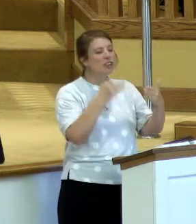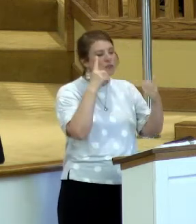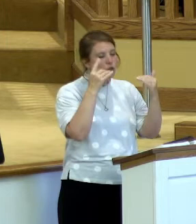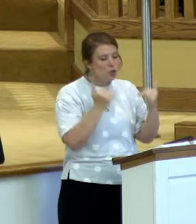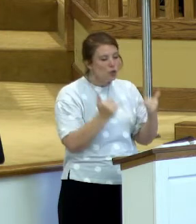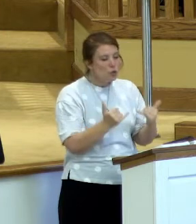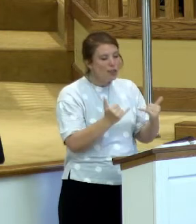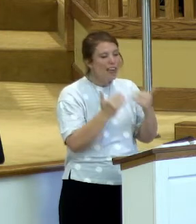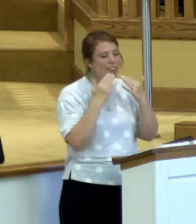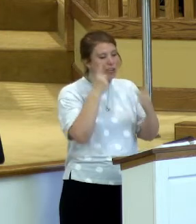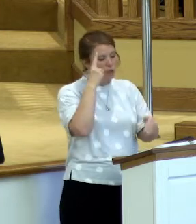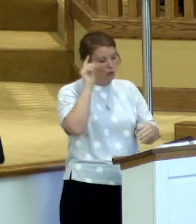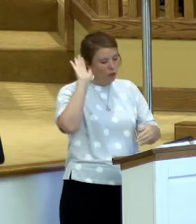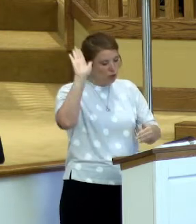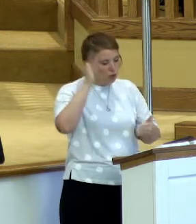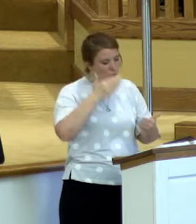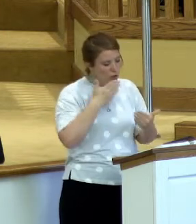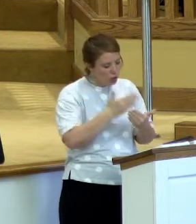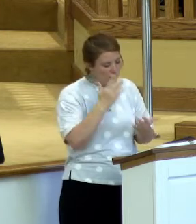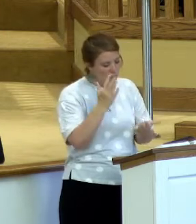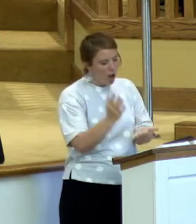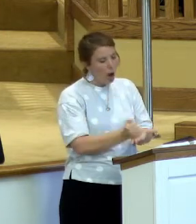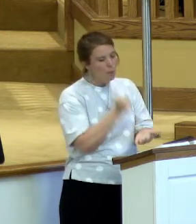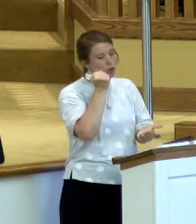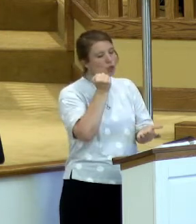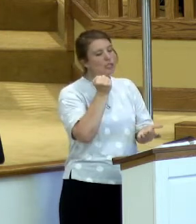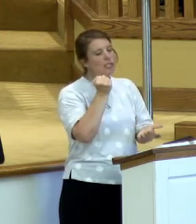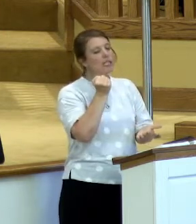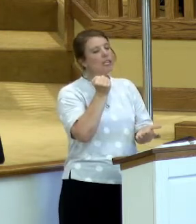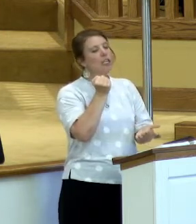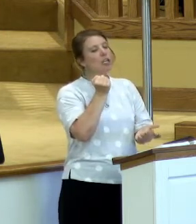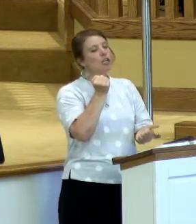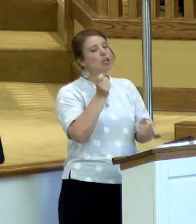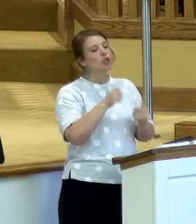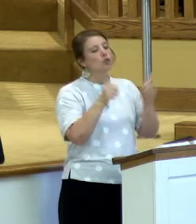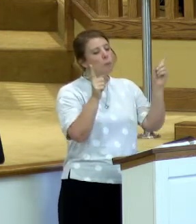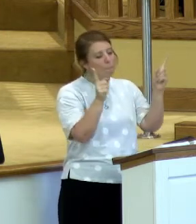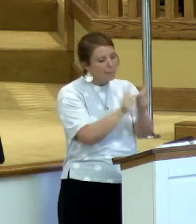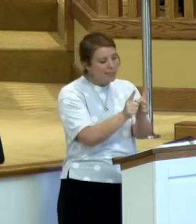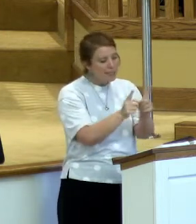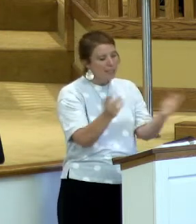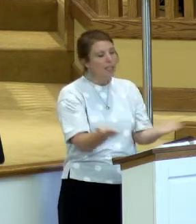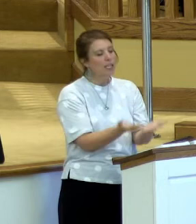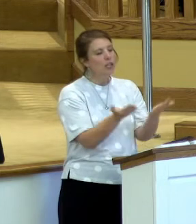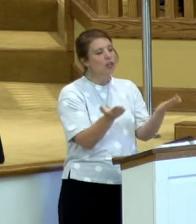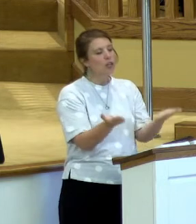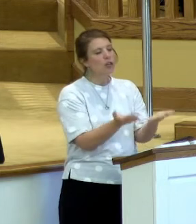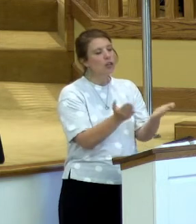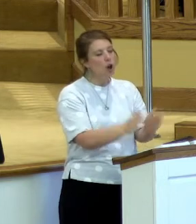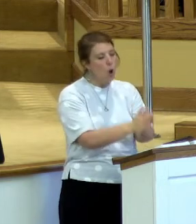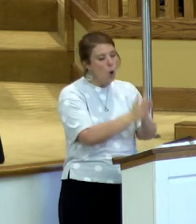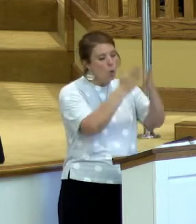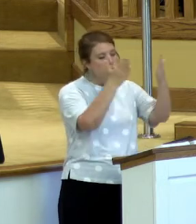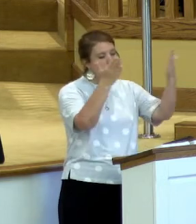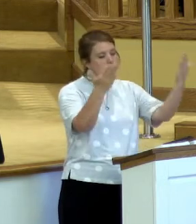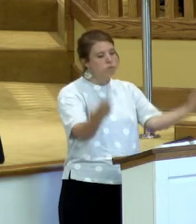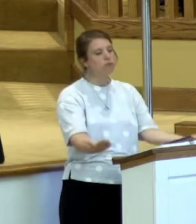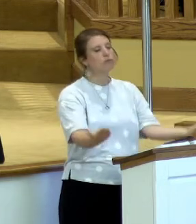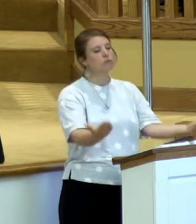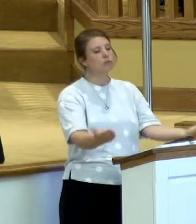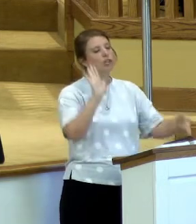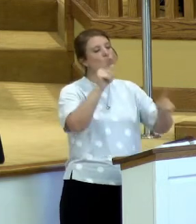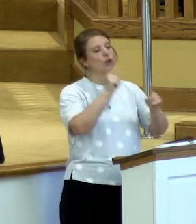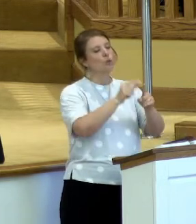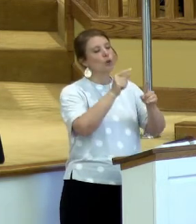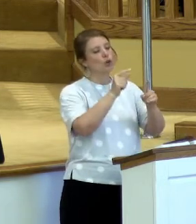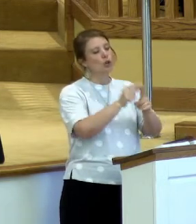for today. We thank you for your goodness. We thank you for the opportunity to meet here and open up your word. And Lord,